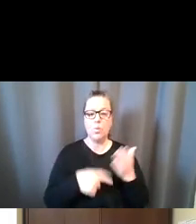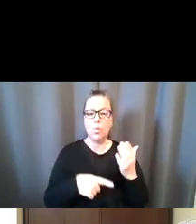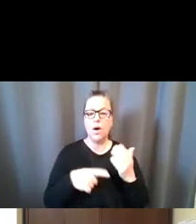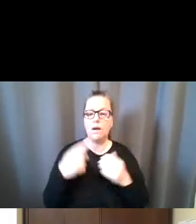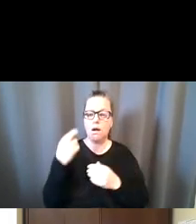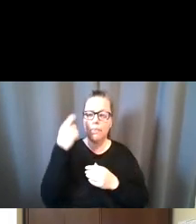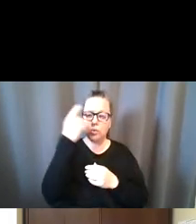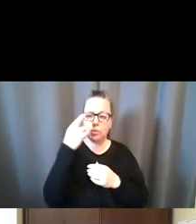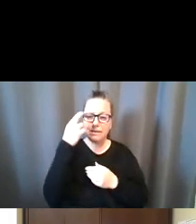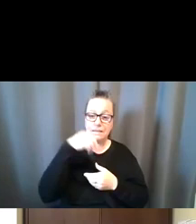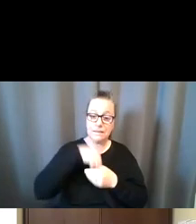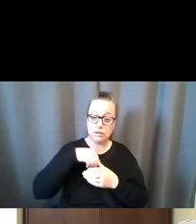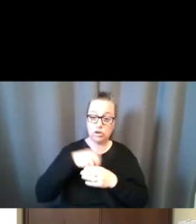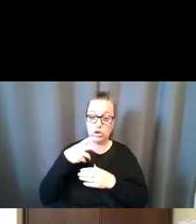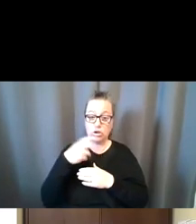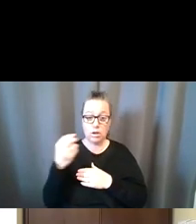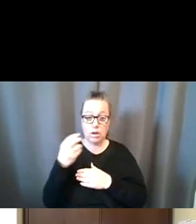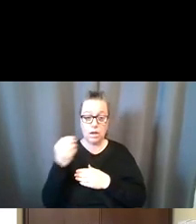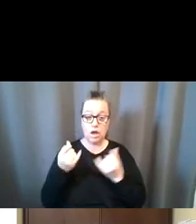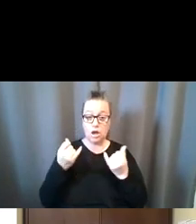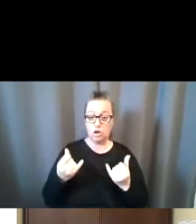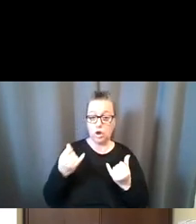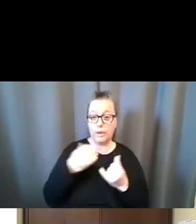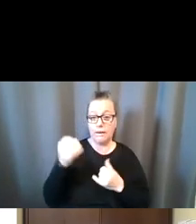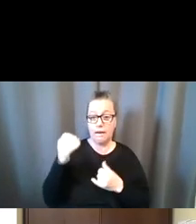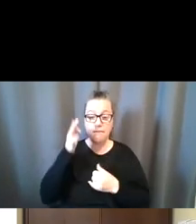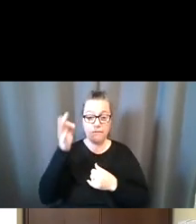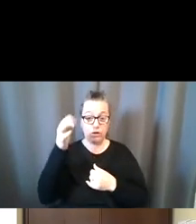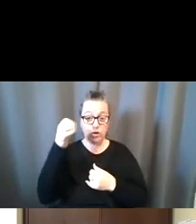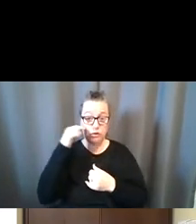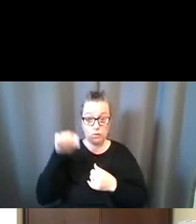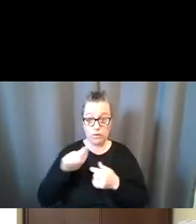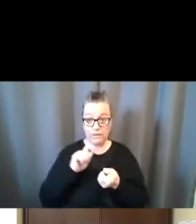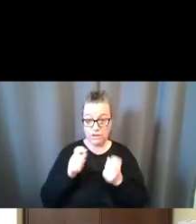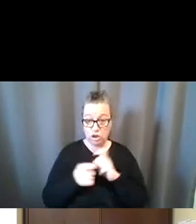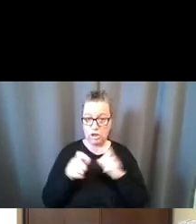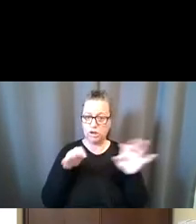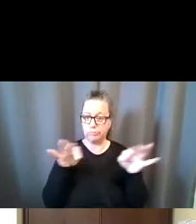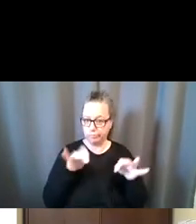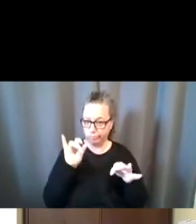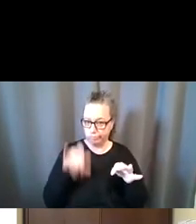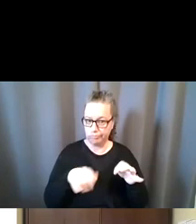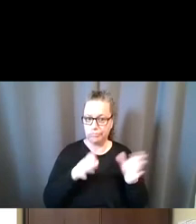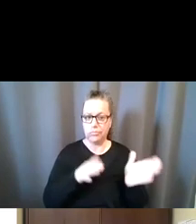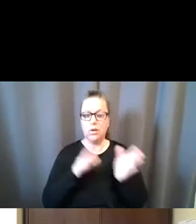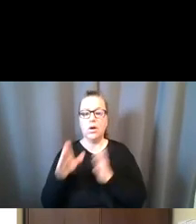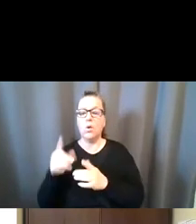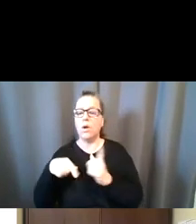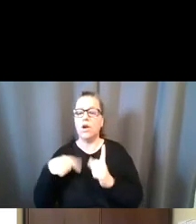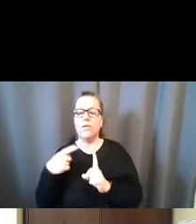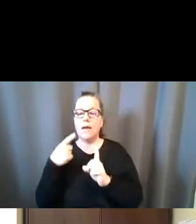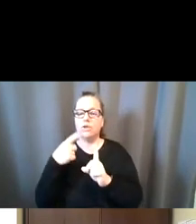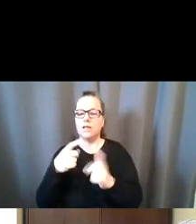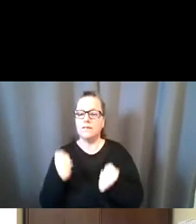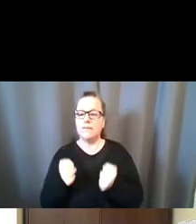reasons, internal and external, current and future, for this change? Let's articulate those. What are the objectives of the effort?